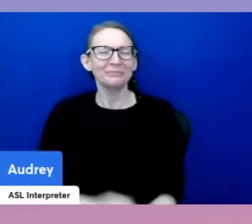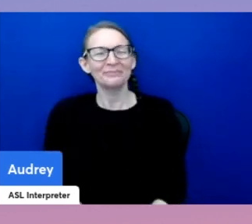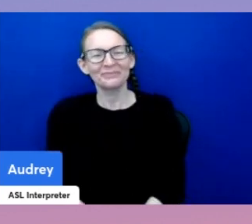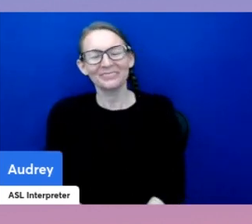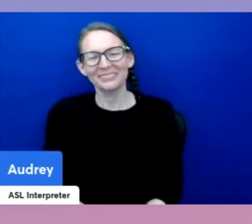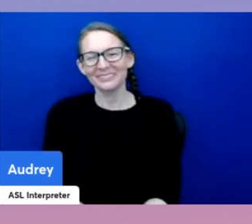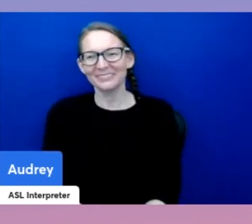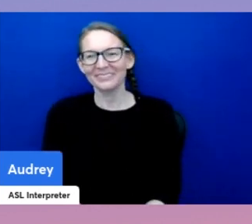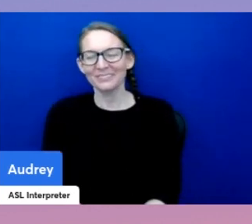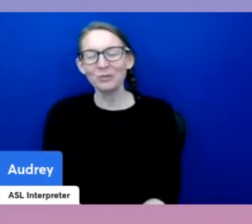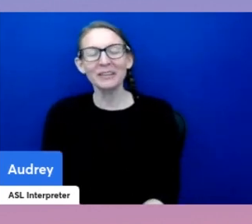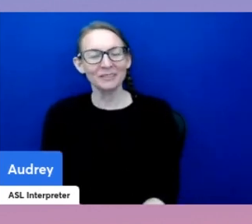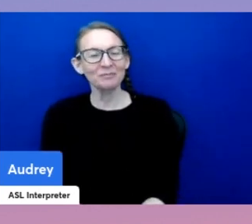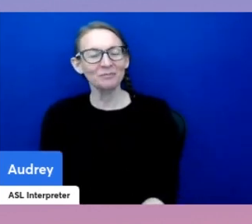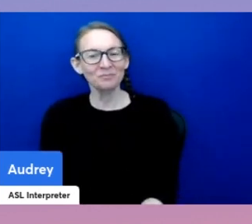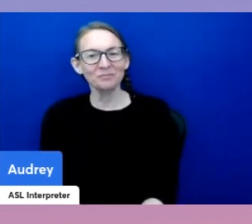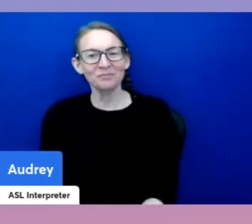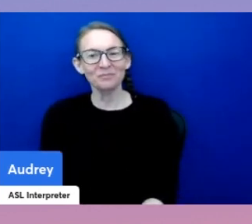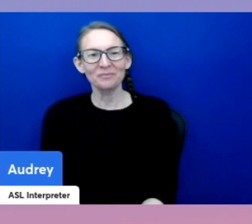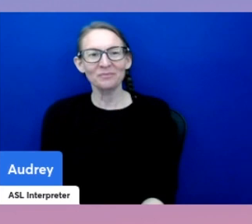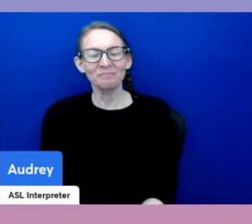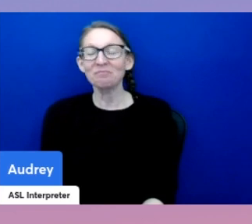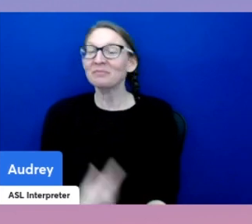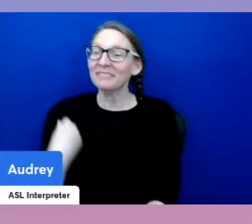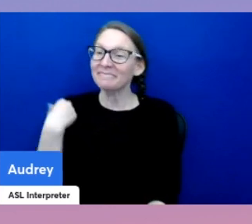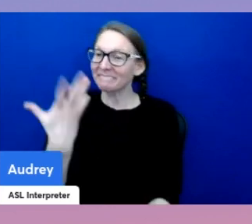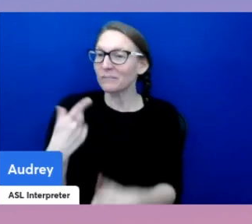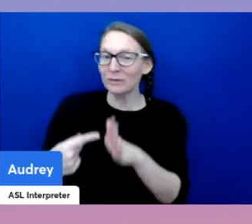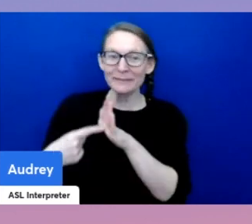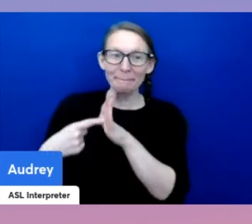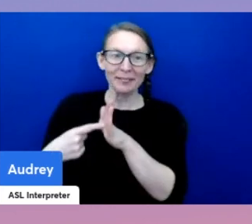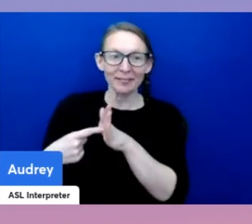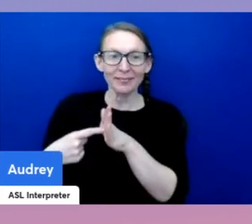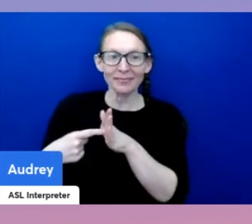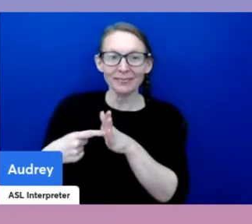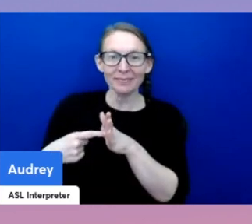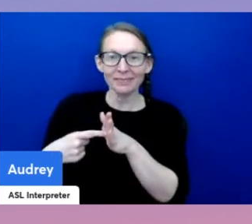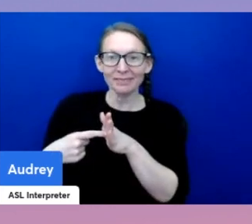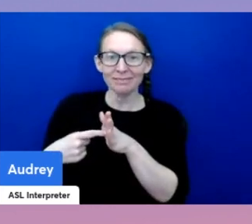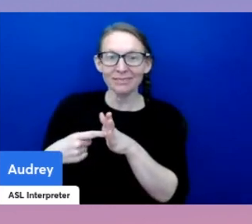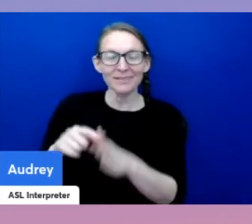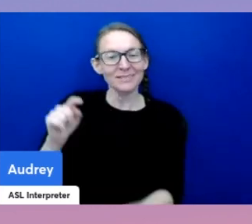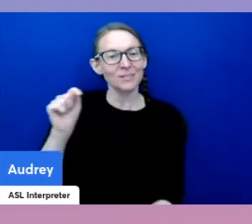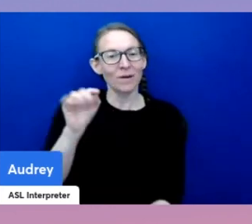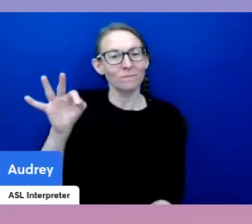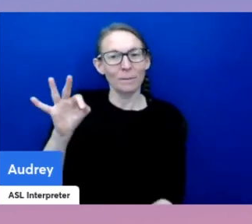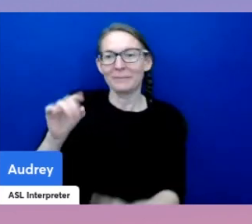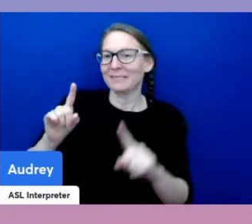Okay, I will give you an example. The Terraform test.